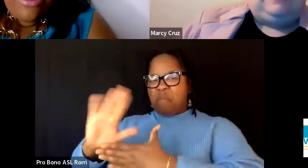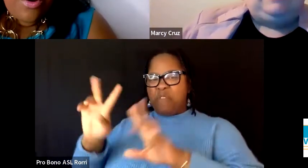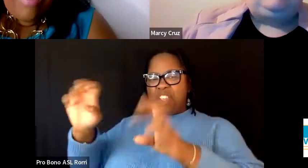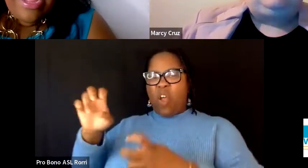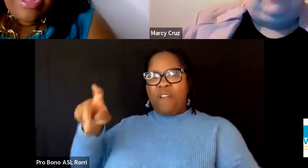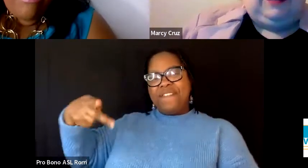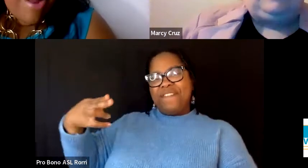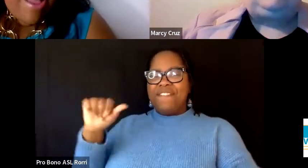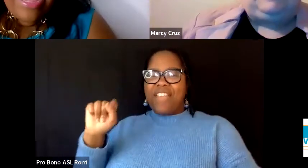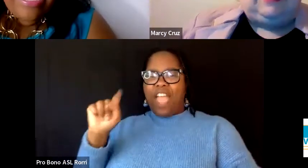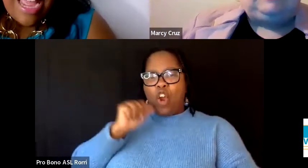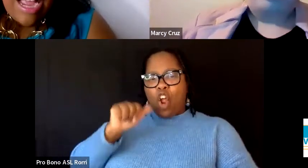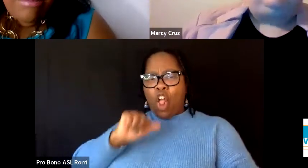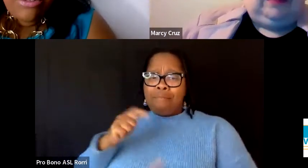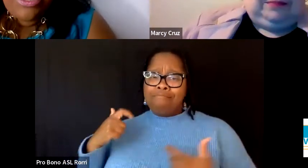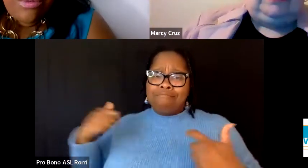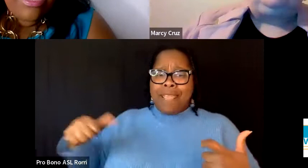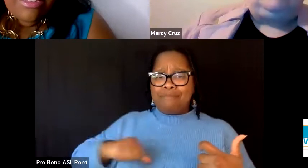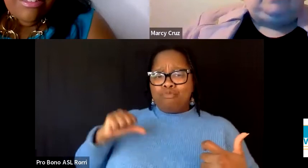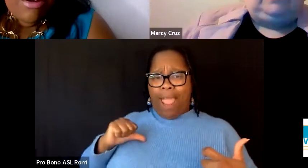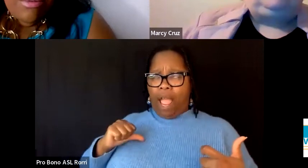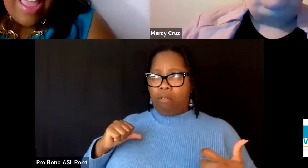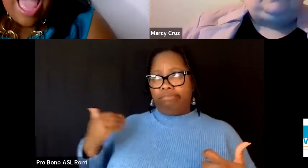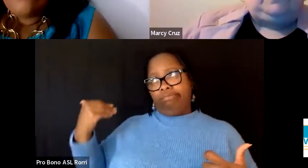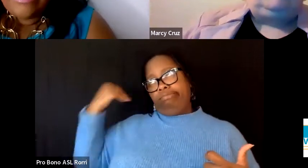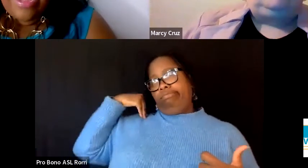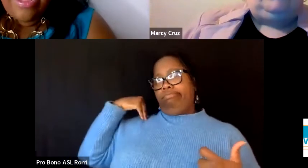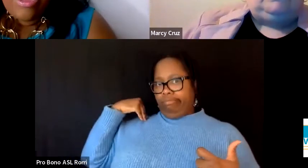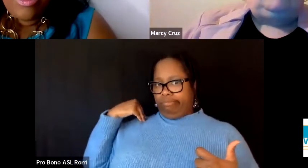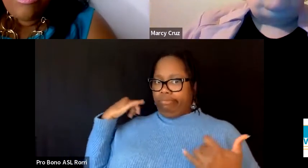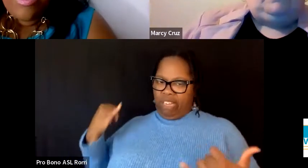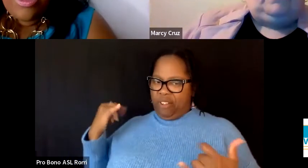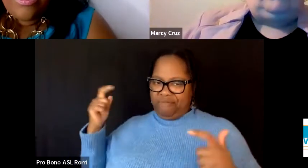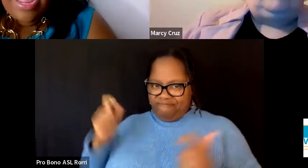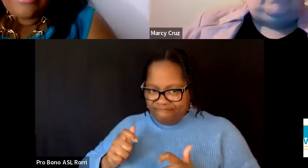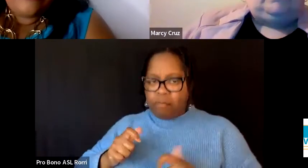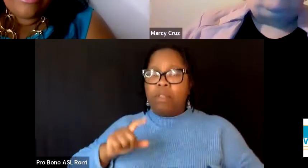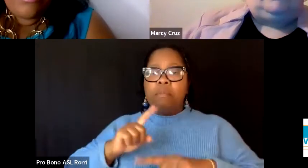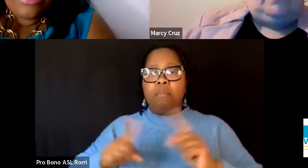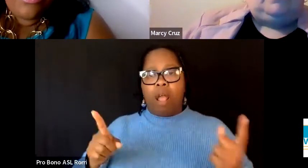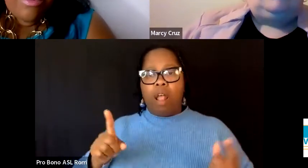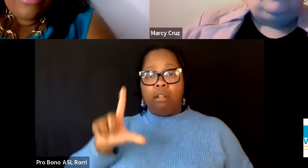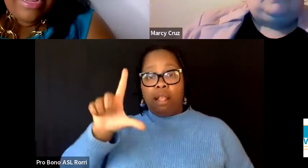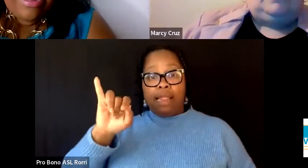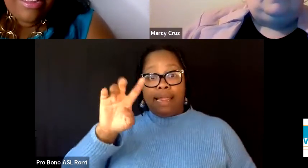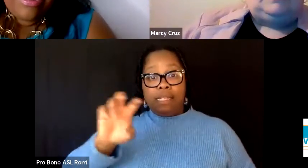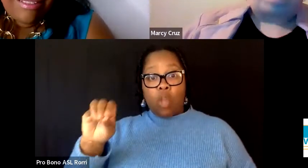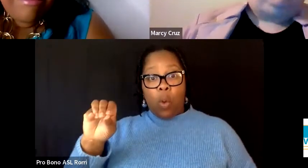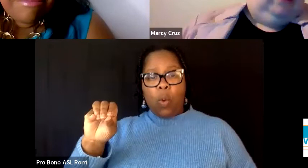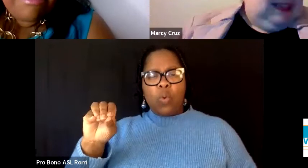Monique was, big and proud at the time. So she was, I would say like Lizzo is the new